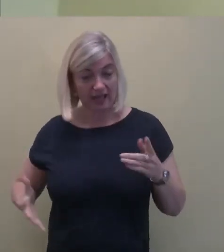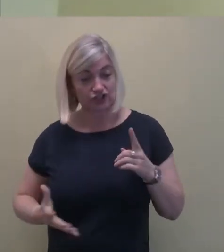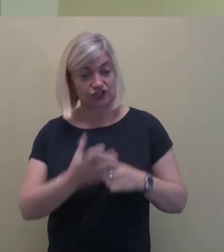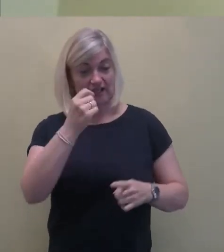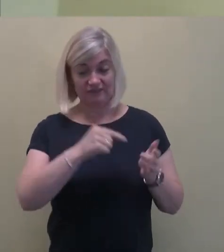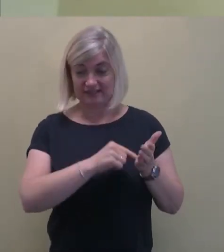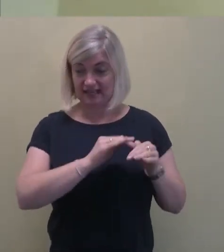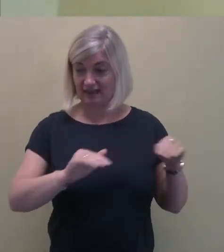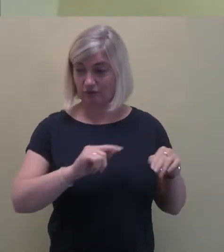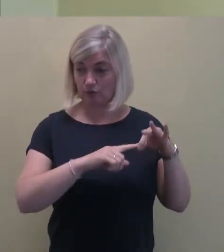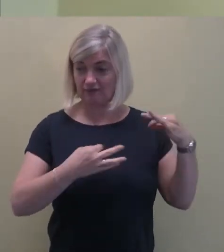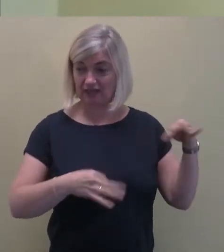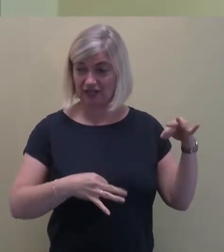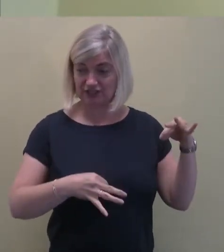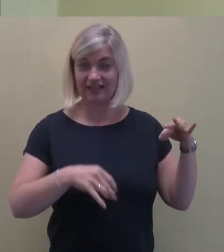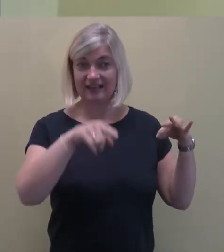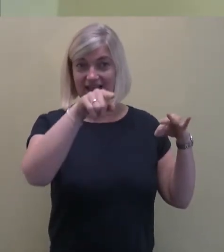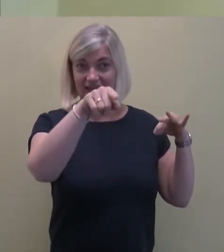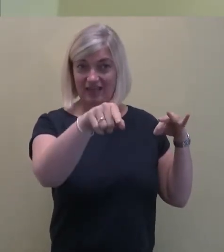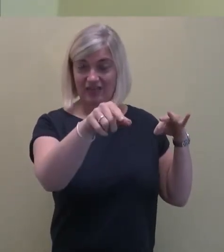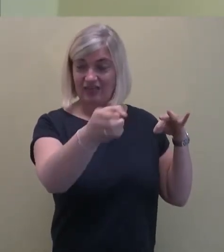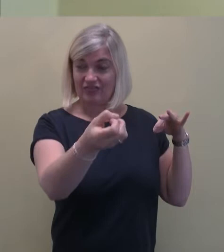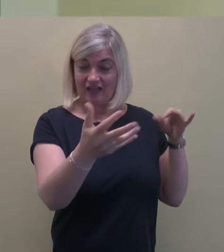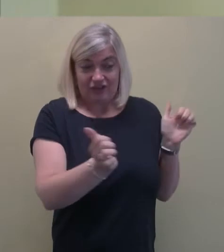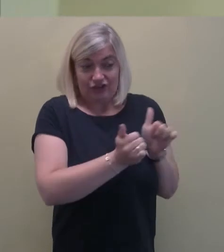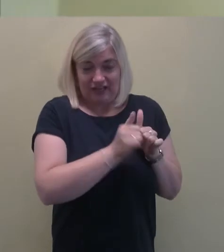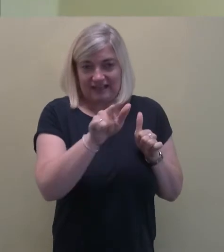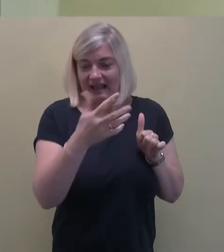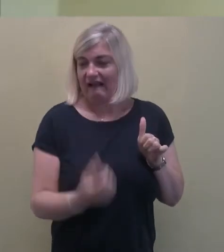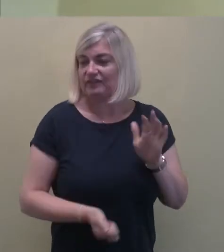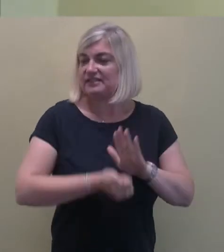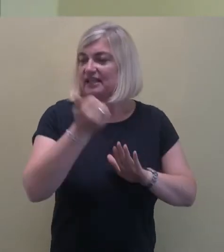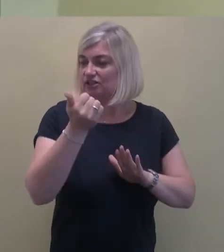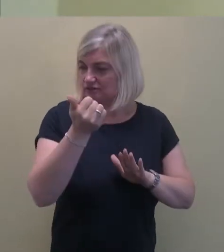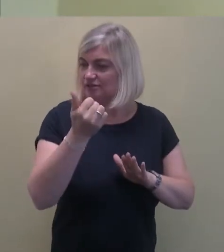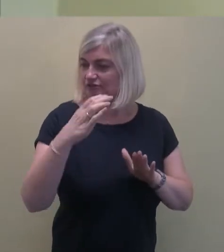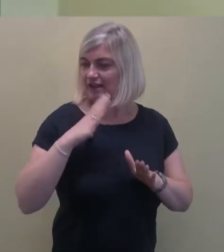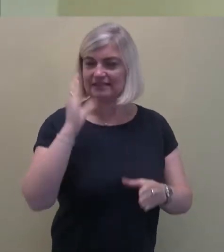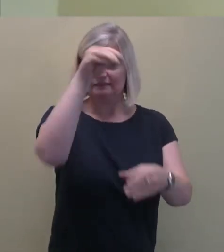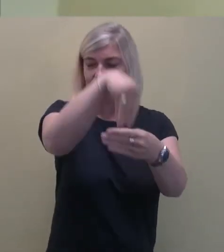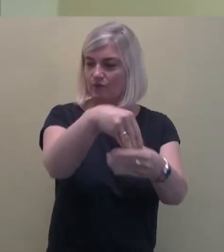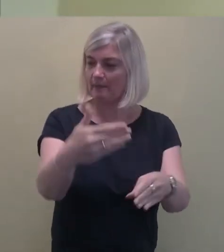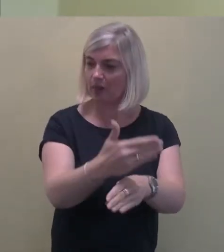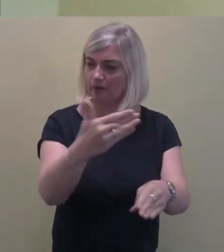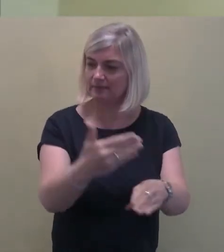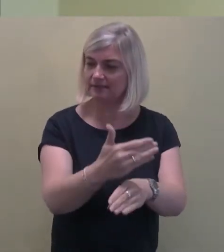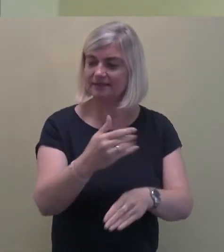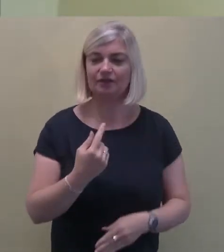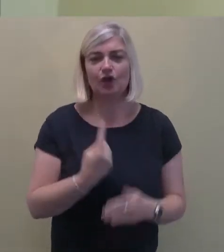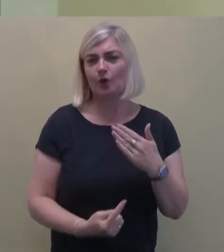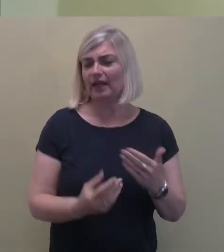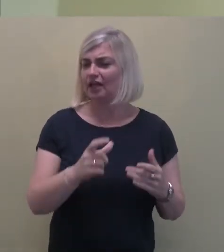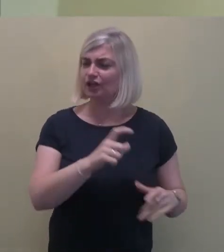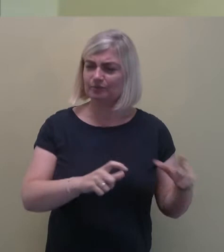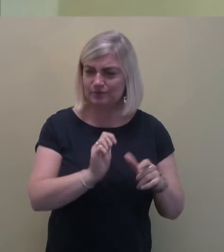with the T-level, you're looking at approximately 20% of your time on the course will be on placement and 80% will be